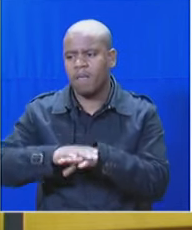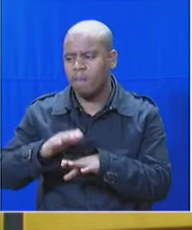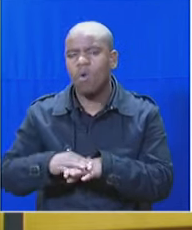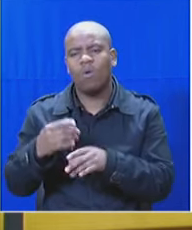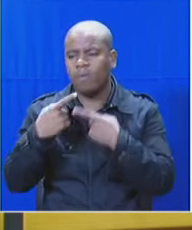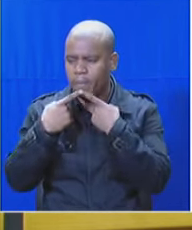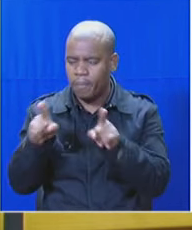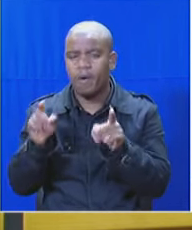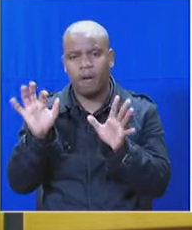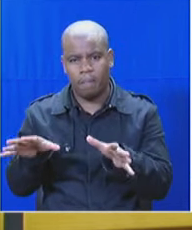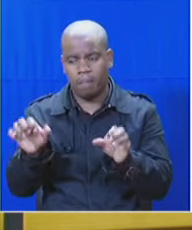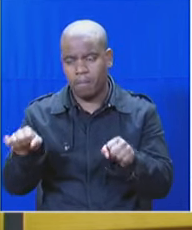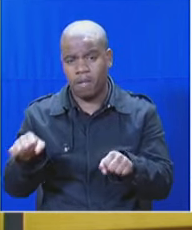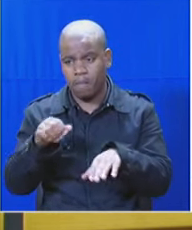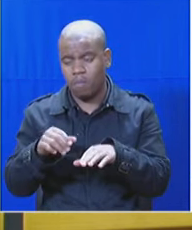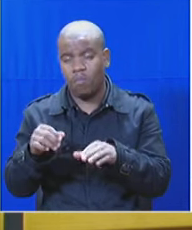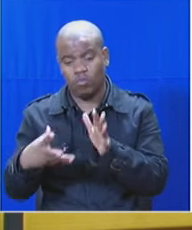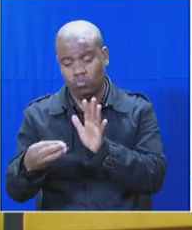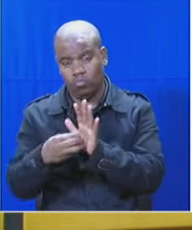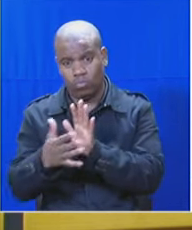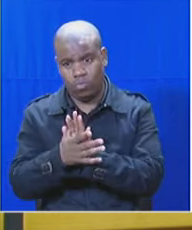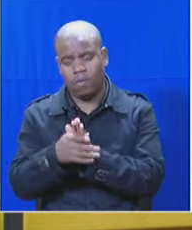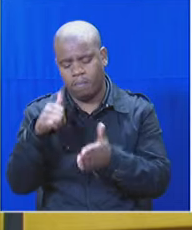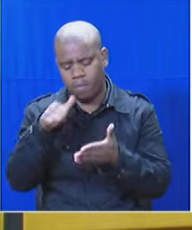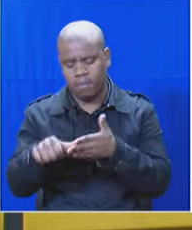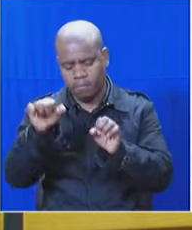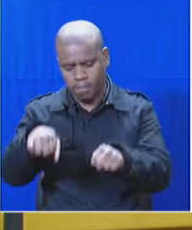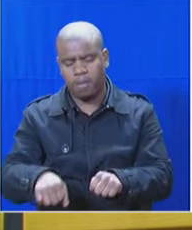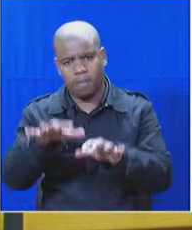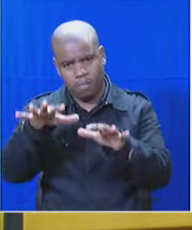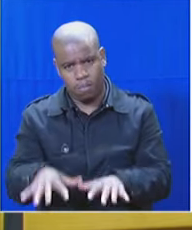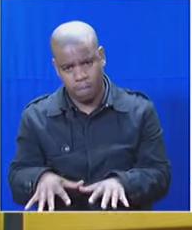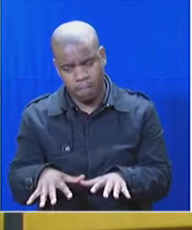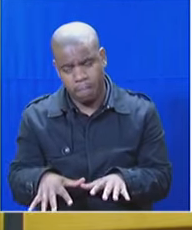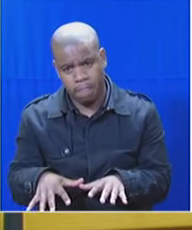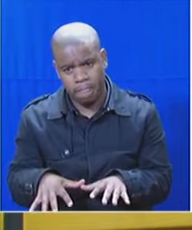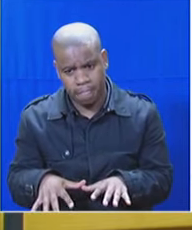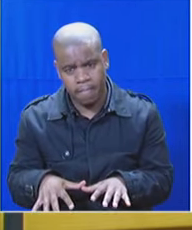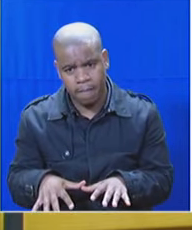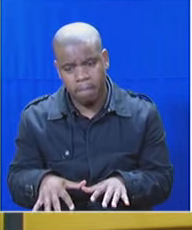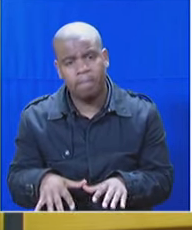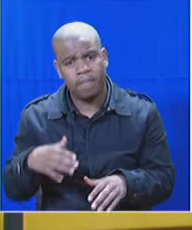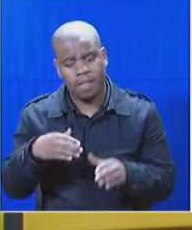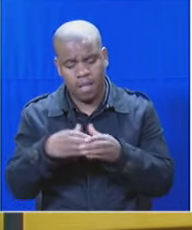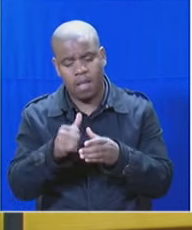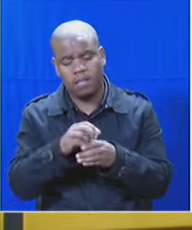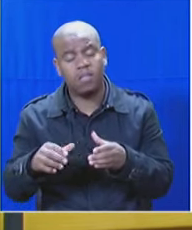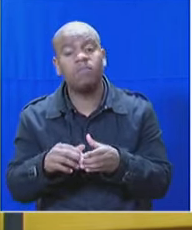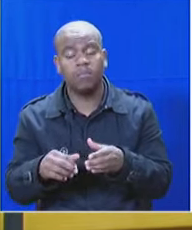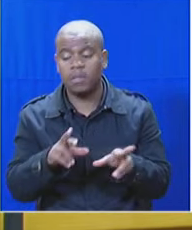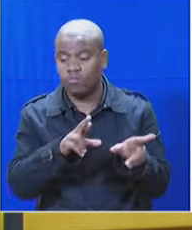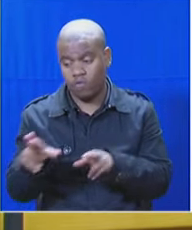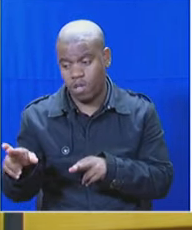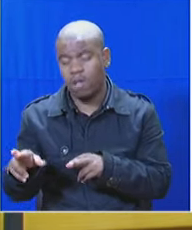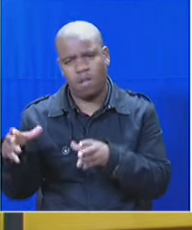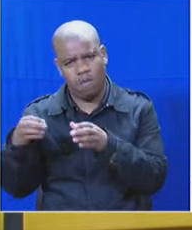pronouncement typically captures the letter and spirit of the ANC's and government's key policy positions. To refer to some